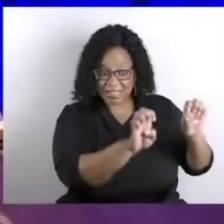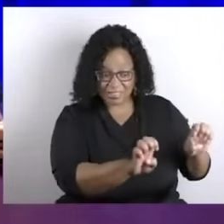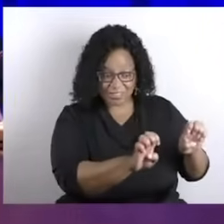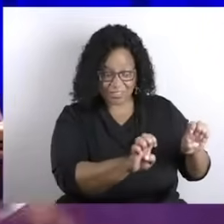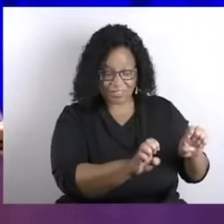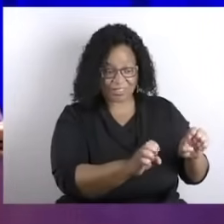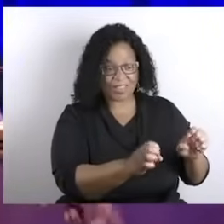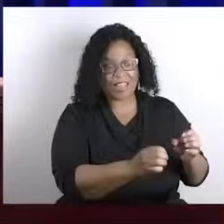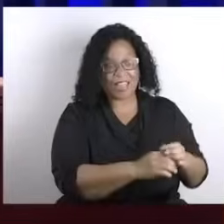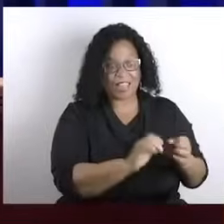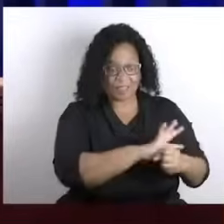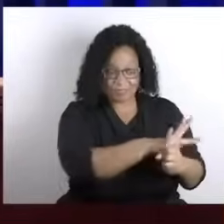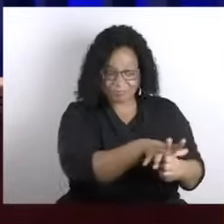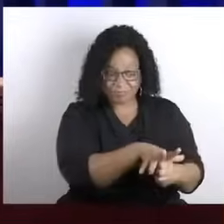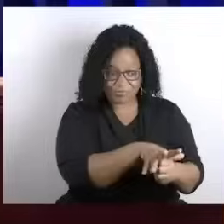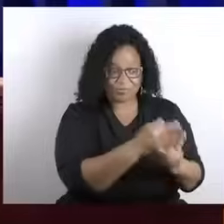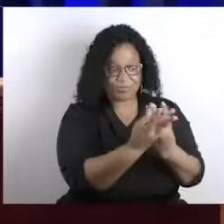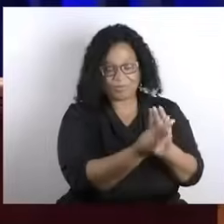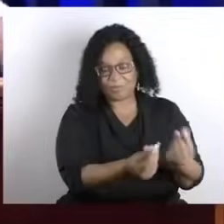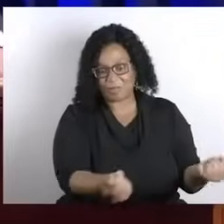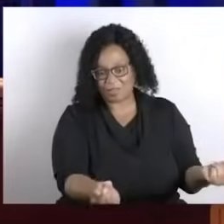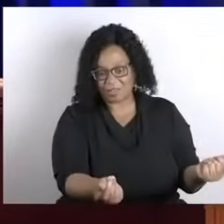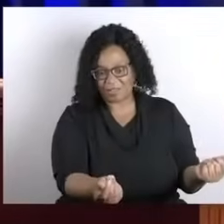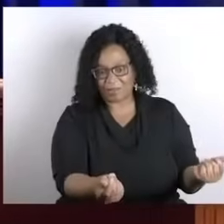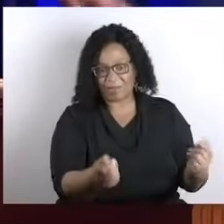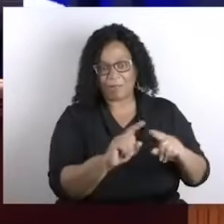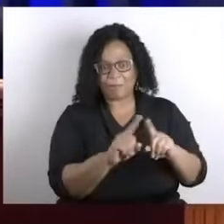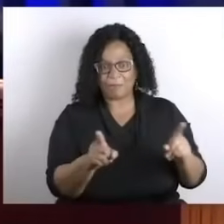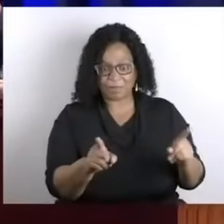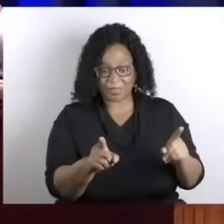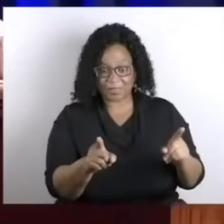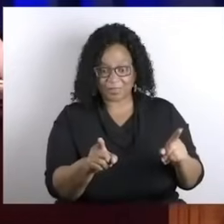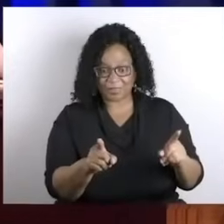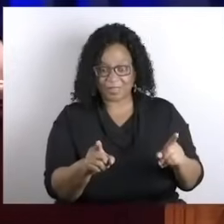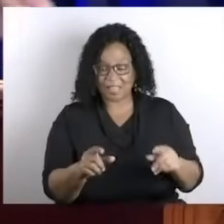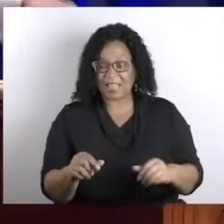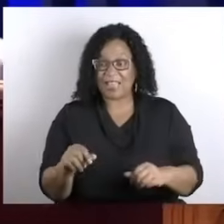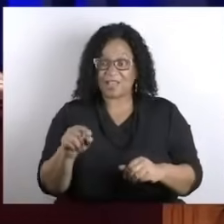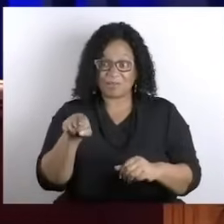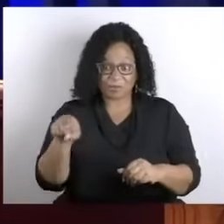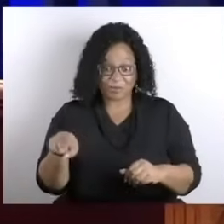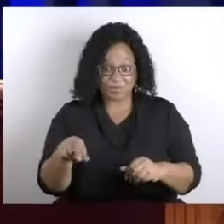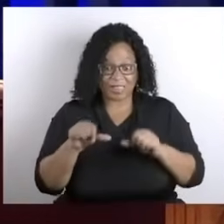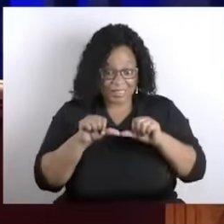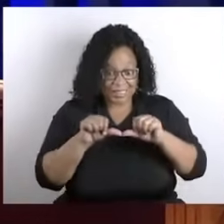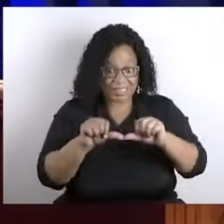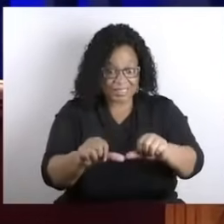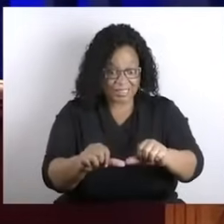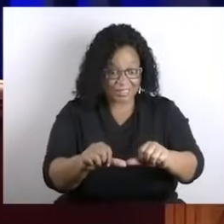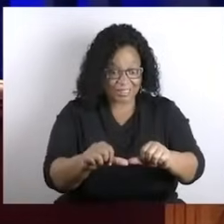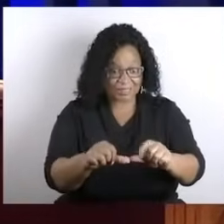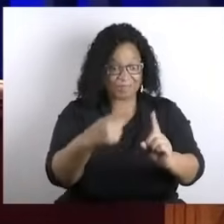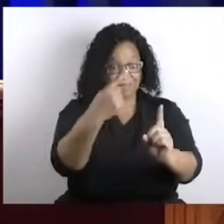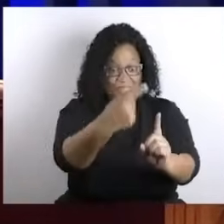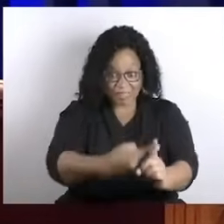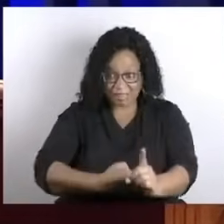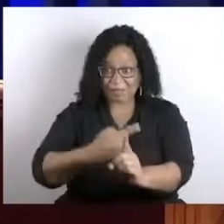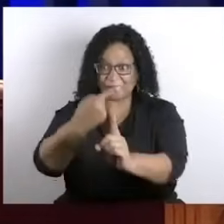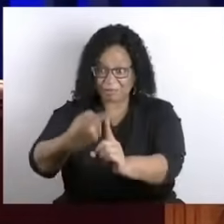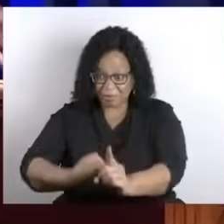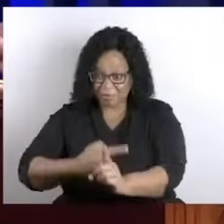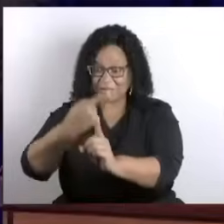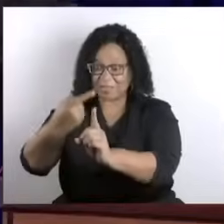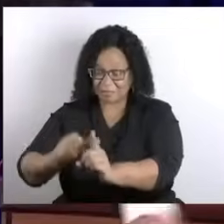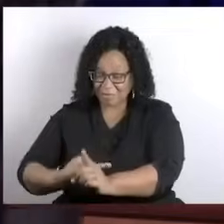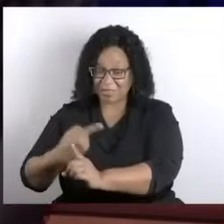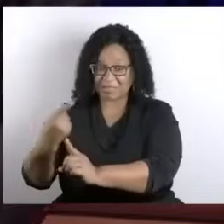Day. But by the time Easter gets here, it'll be gone. It's just a few people, and one day it's going to be a miracle. It's just going to